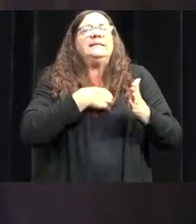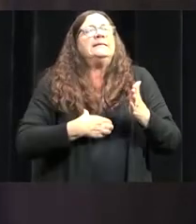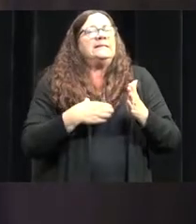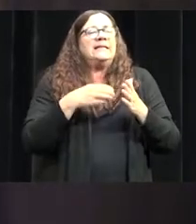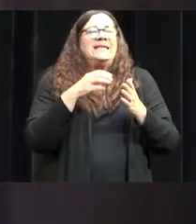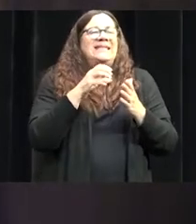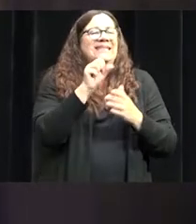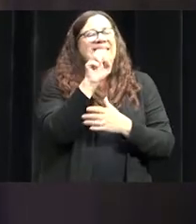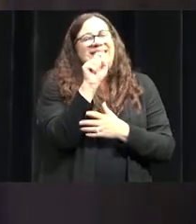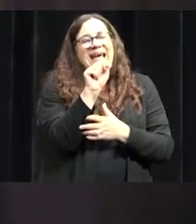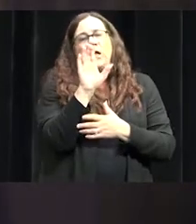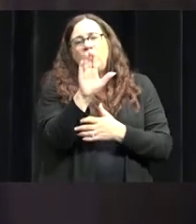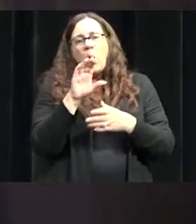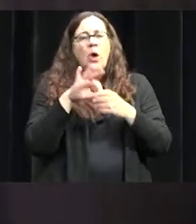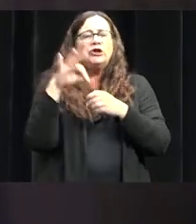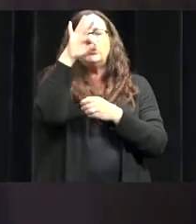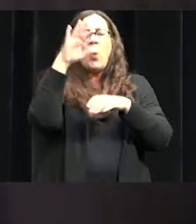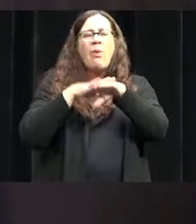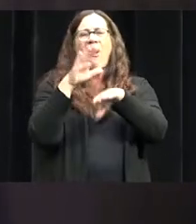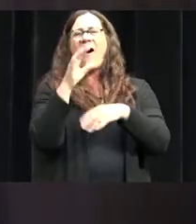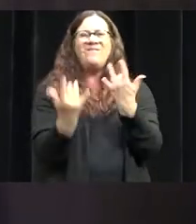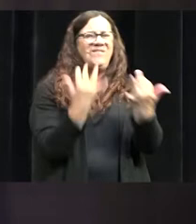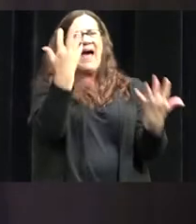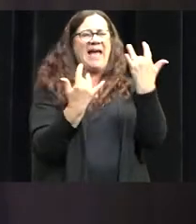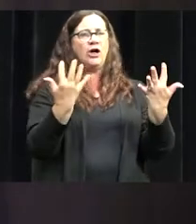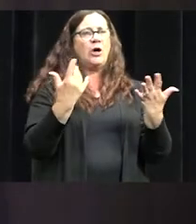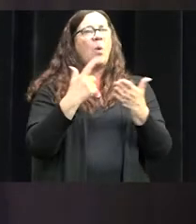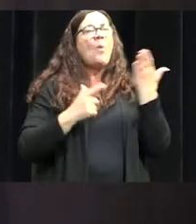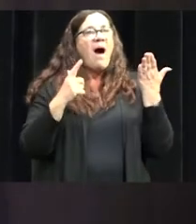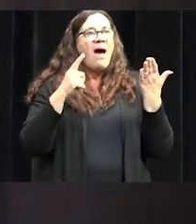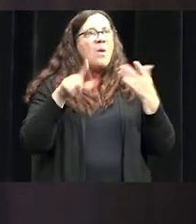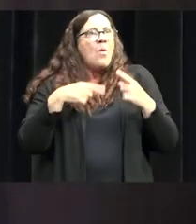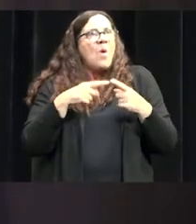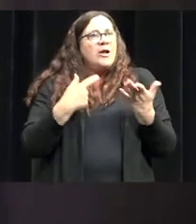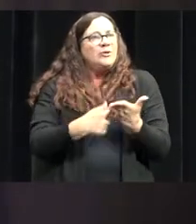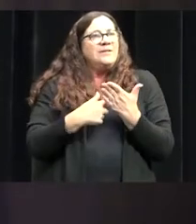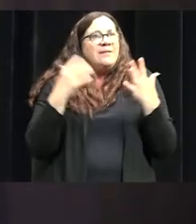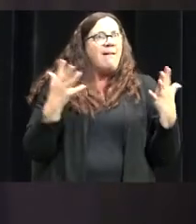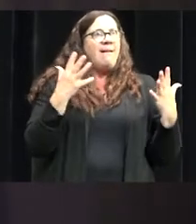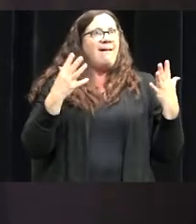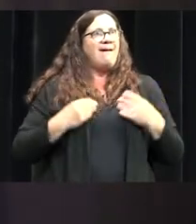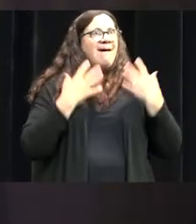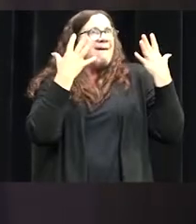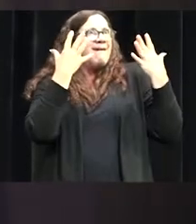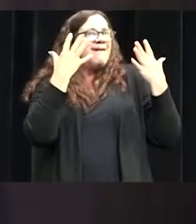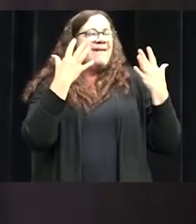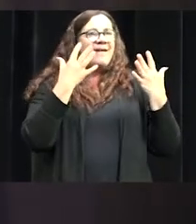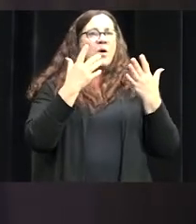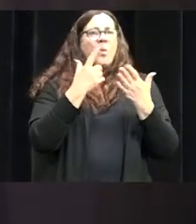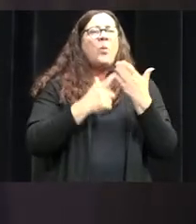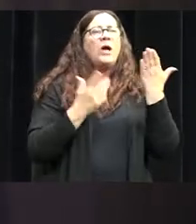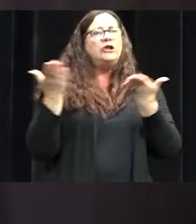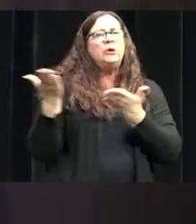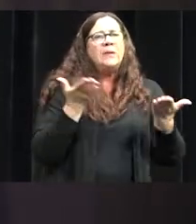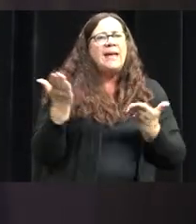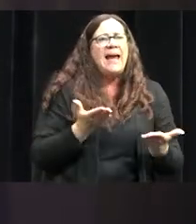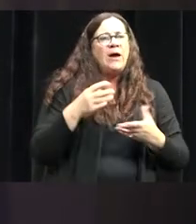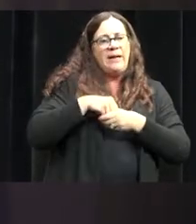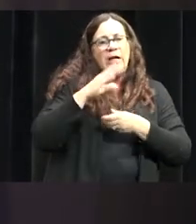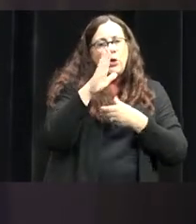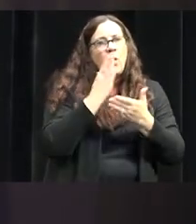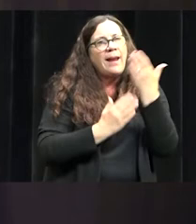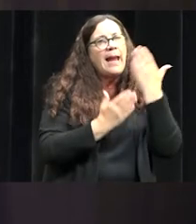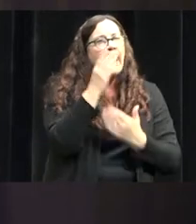you light up when you talk about it what do you carry with you whether it's in your hand or in your heart